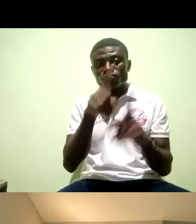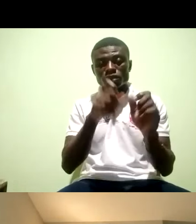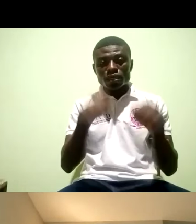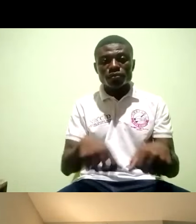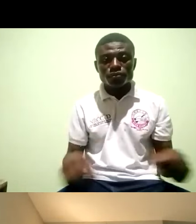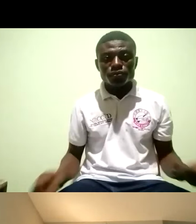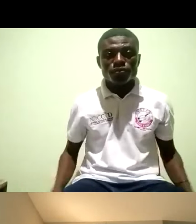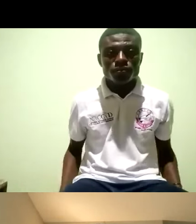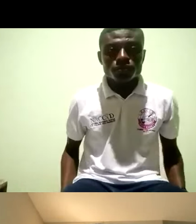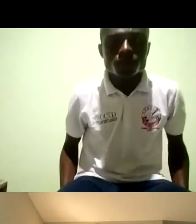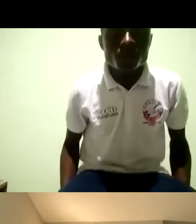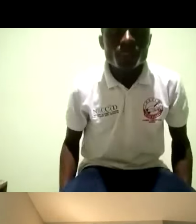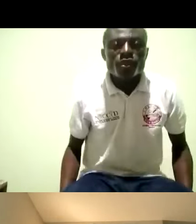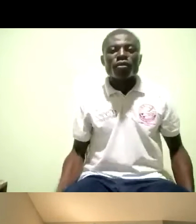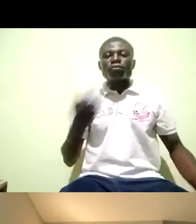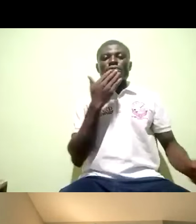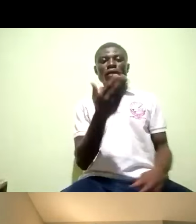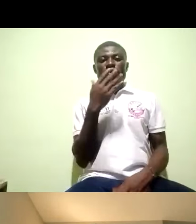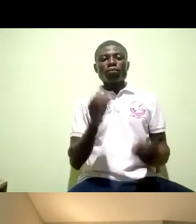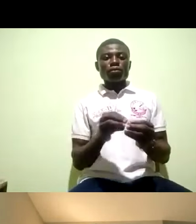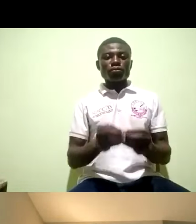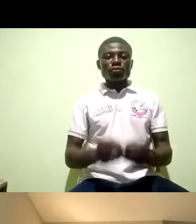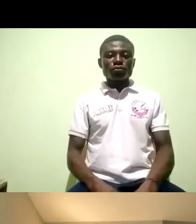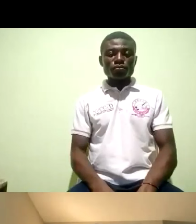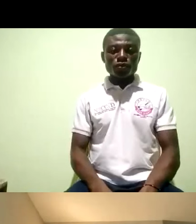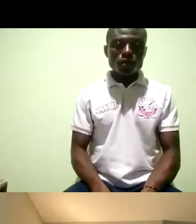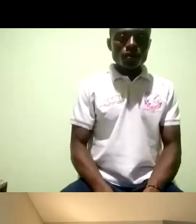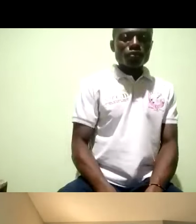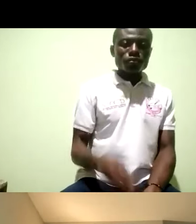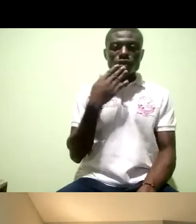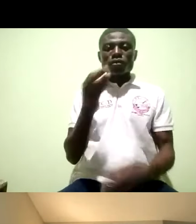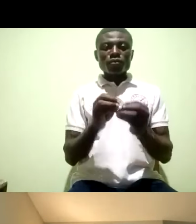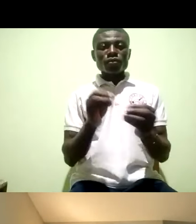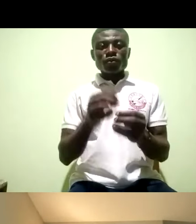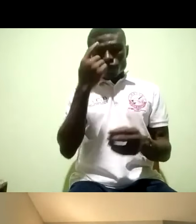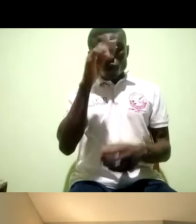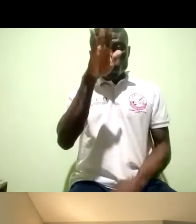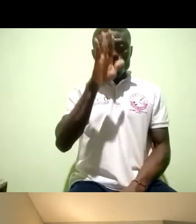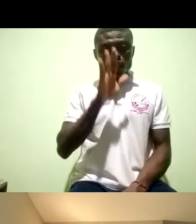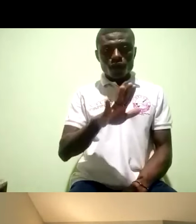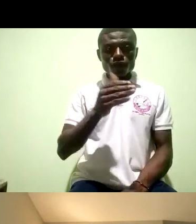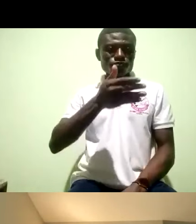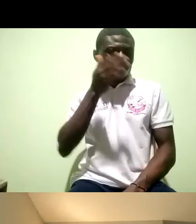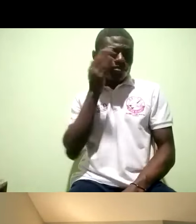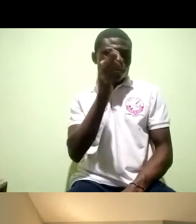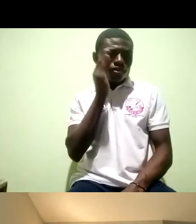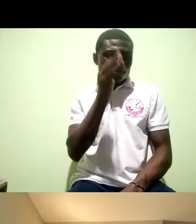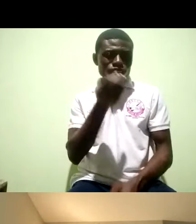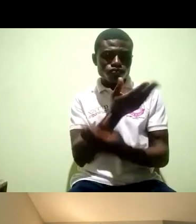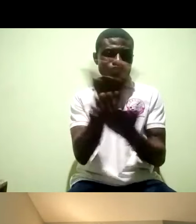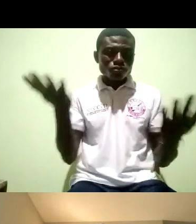Thank you so much, Dr. Sethi, for the wonderful presentation.